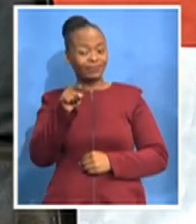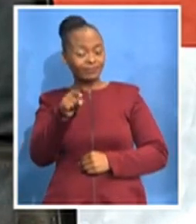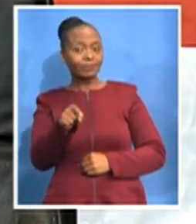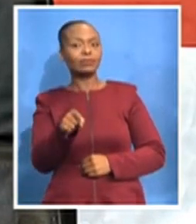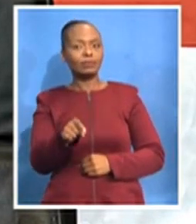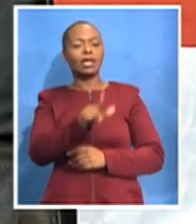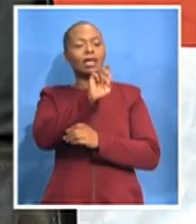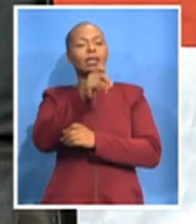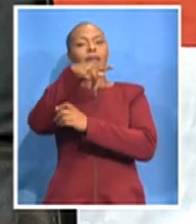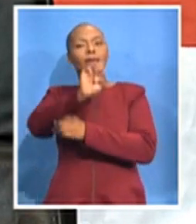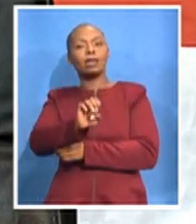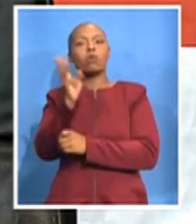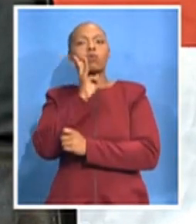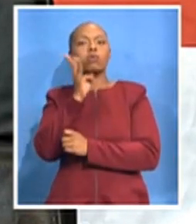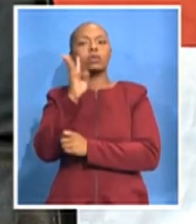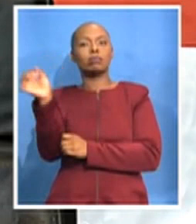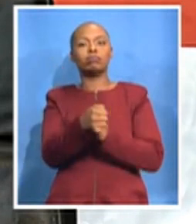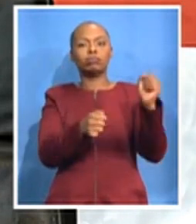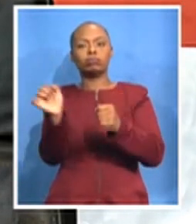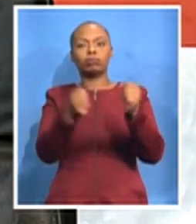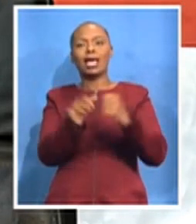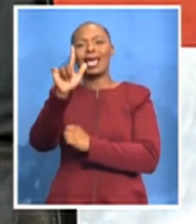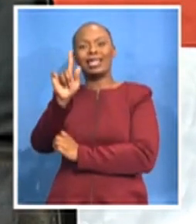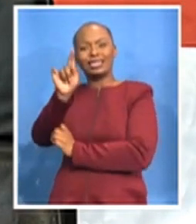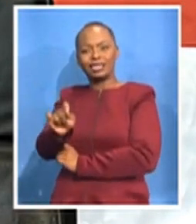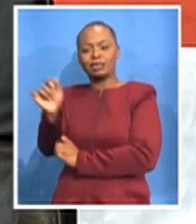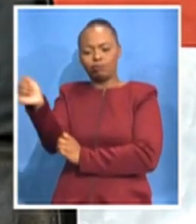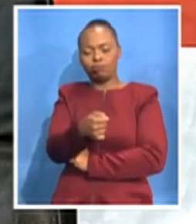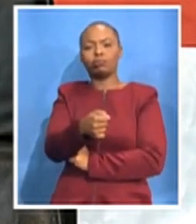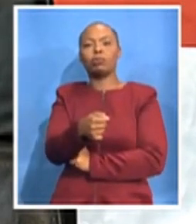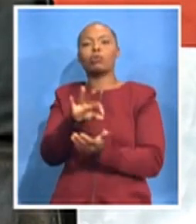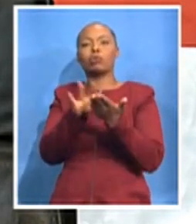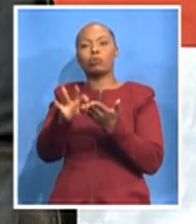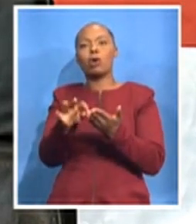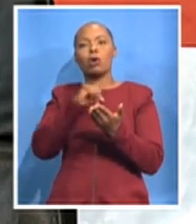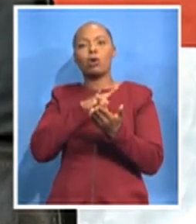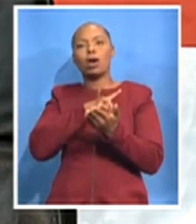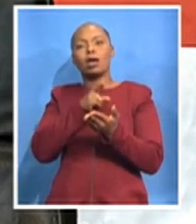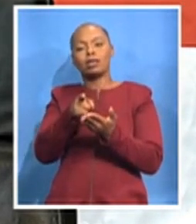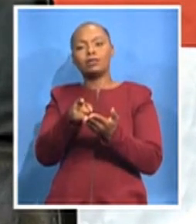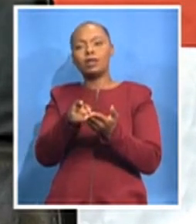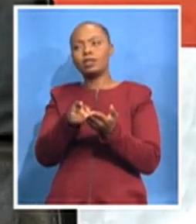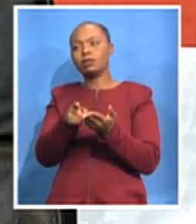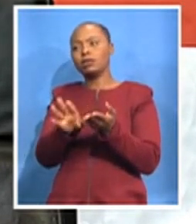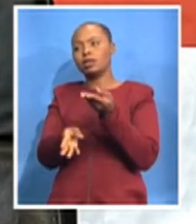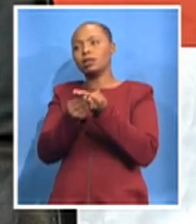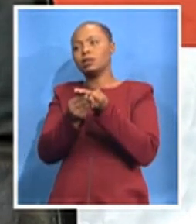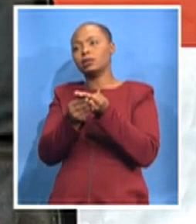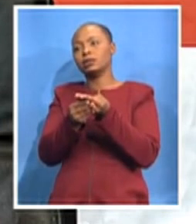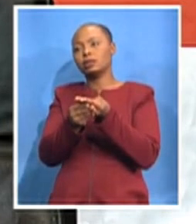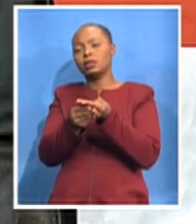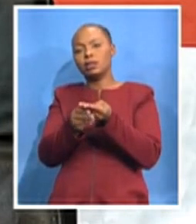appointed LTE on a deviation due to the emergency nature of the project.